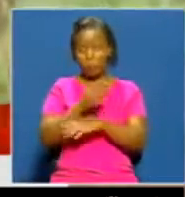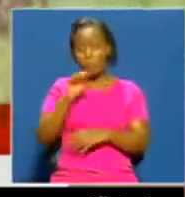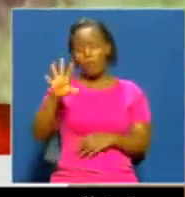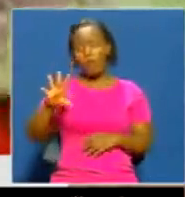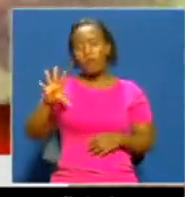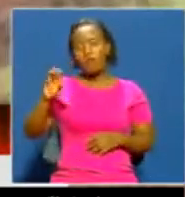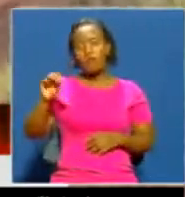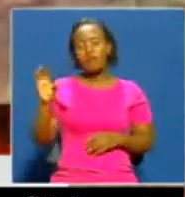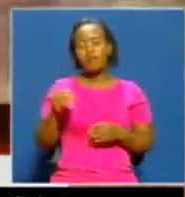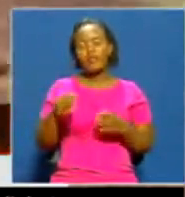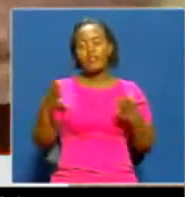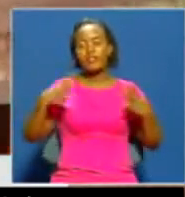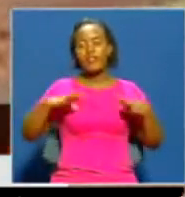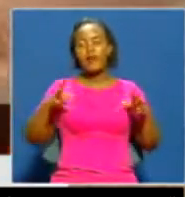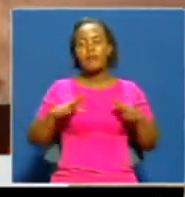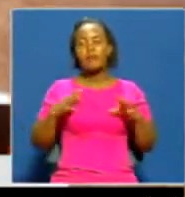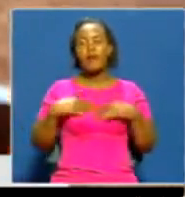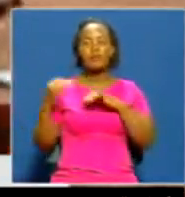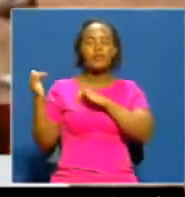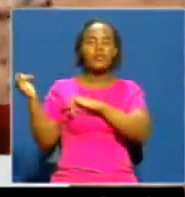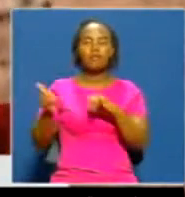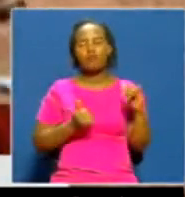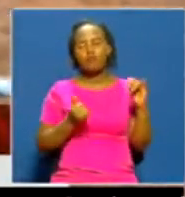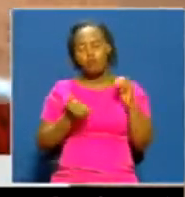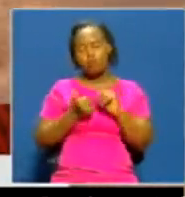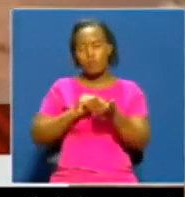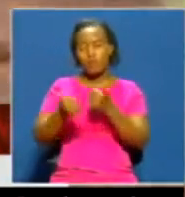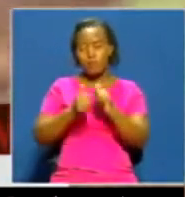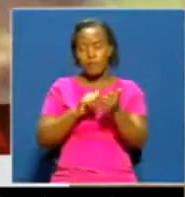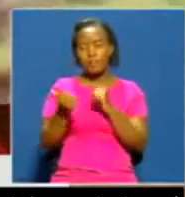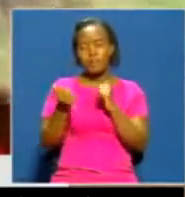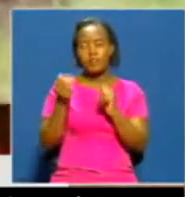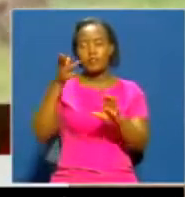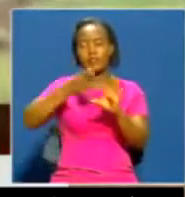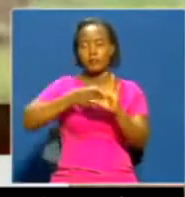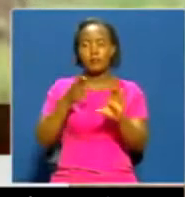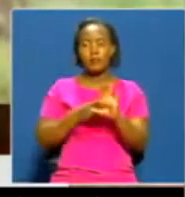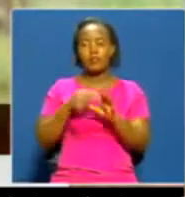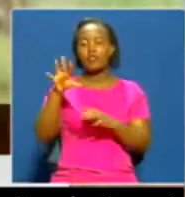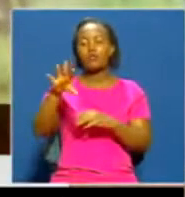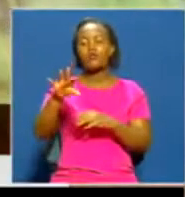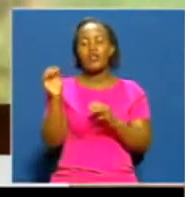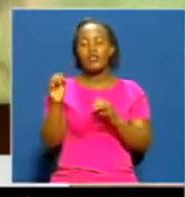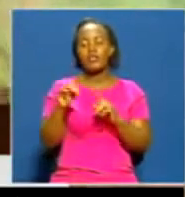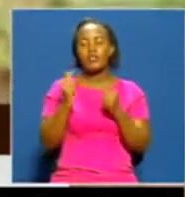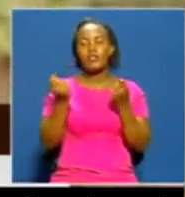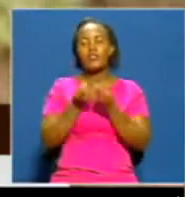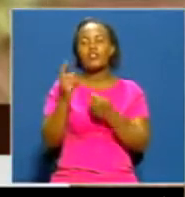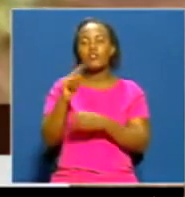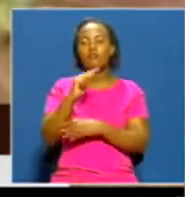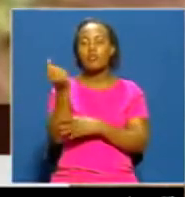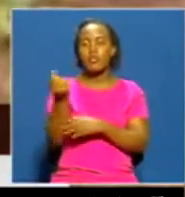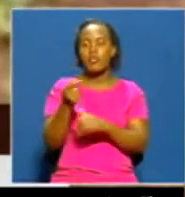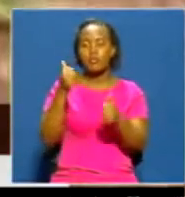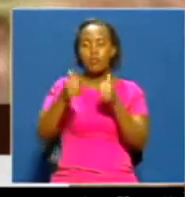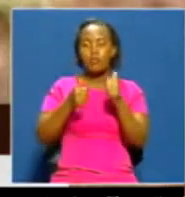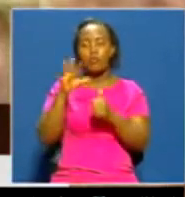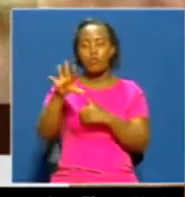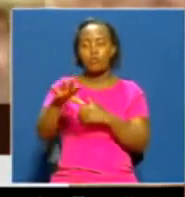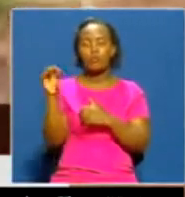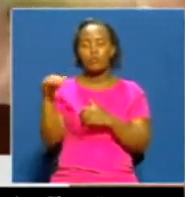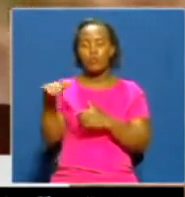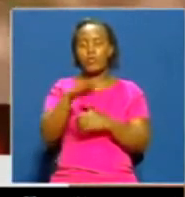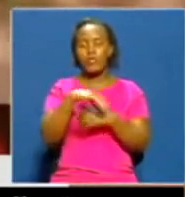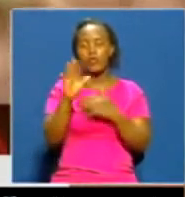to participate in a three-day national under-20 trials to select Team Kenya slated to kick off this Friday to Sunday at Kasarani